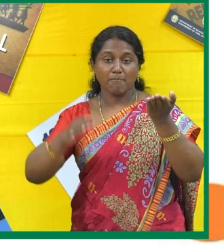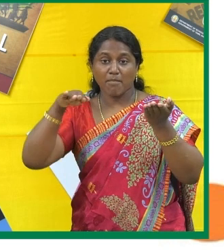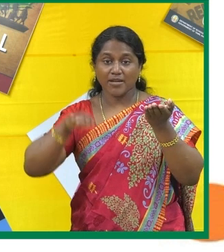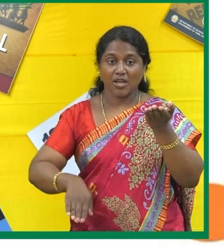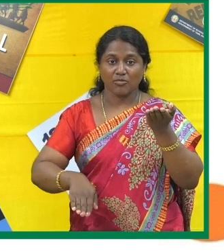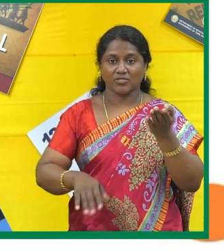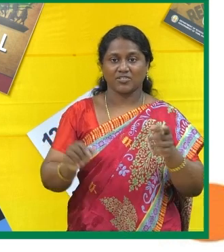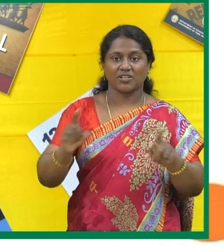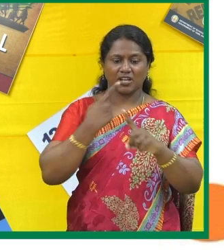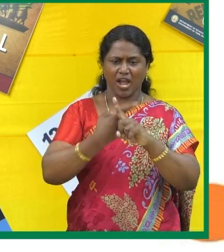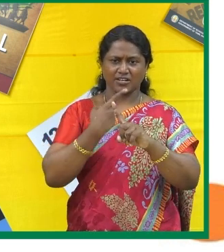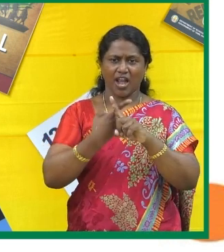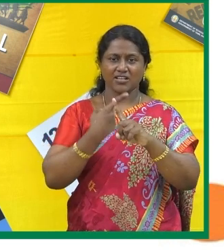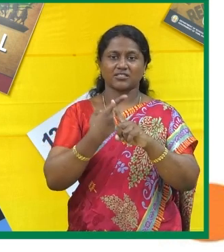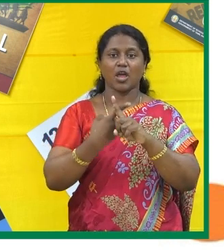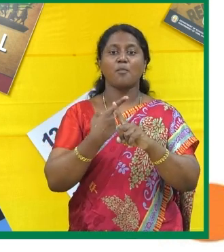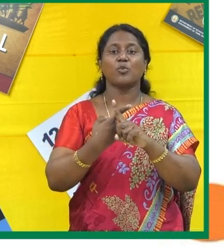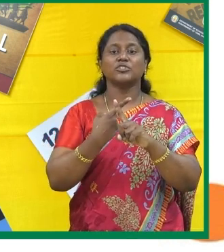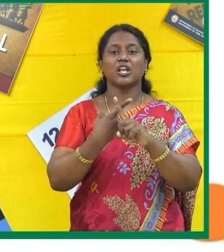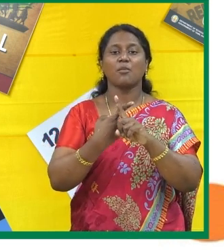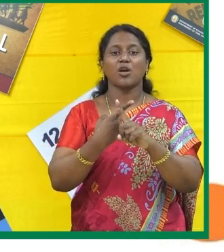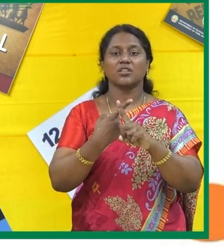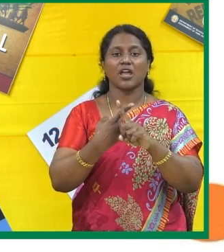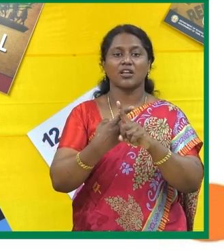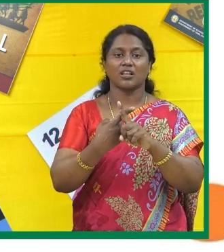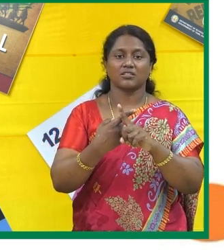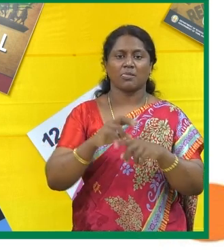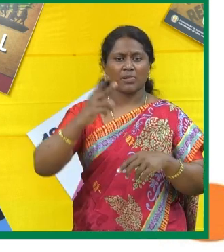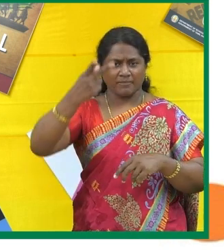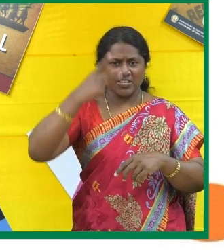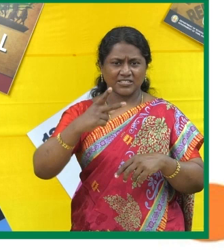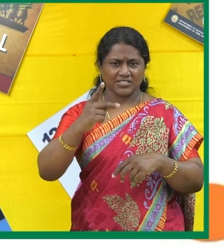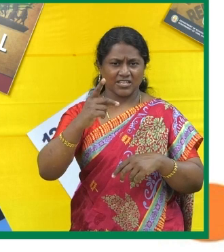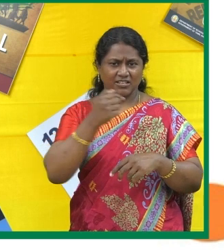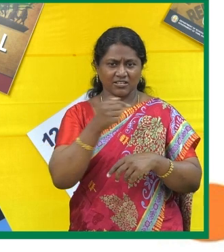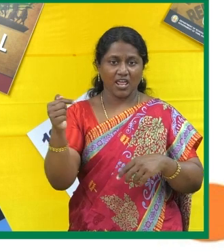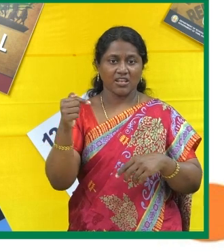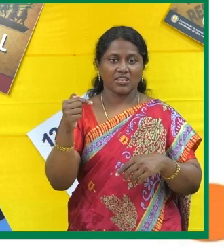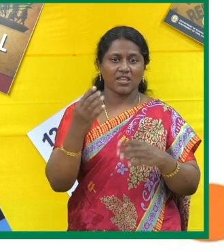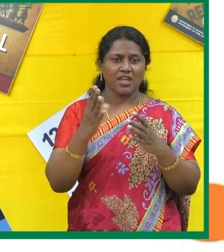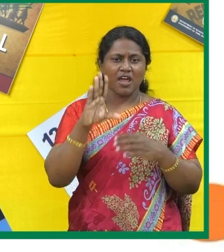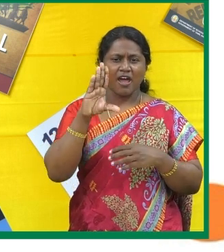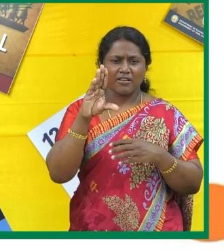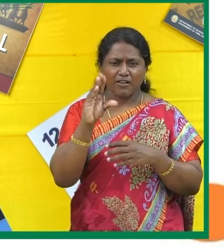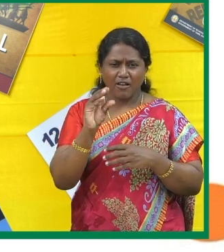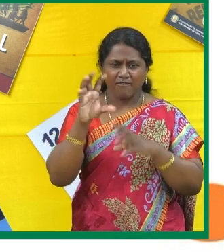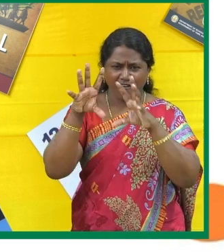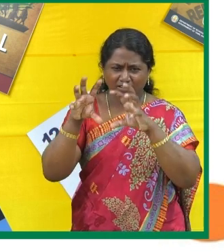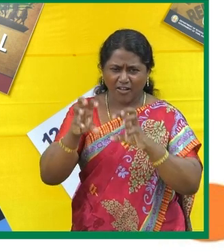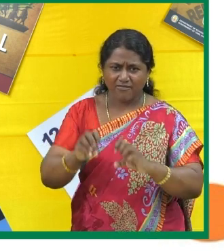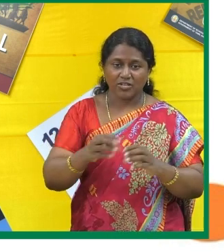that is referred as contrast. Then, rough, smooth. Can you find out where is rough,